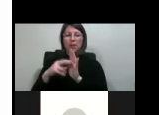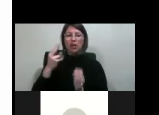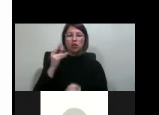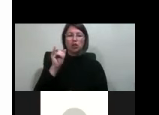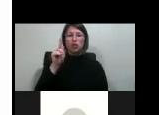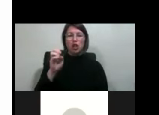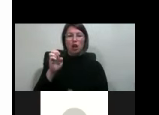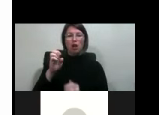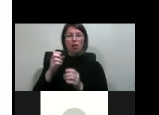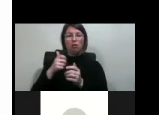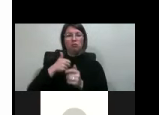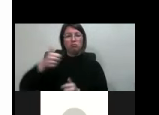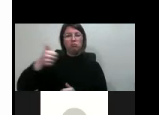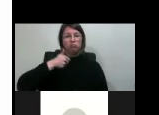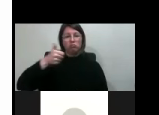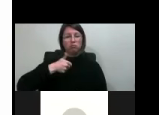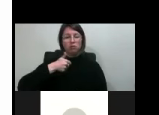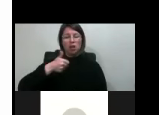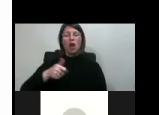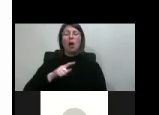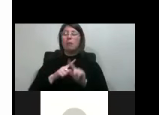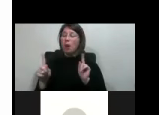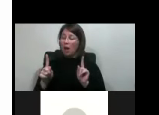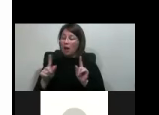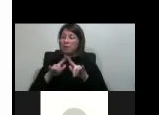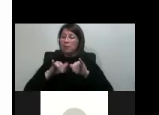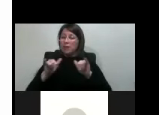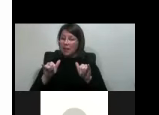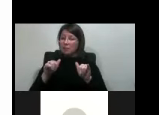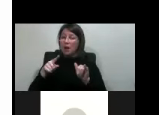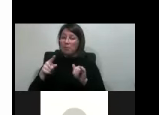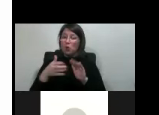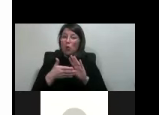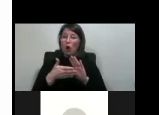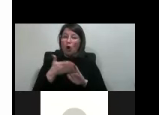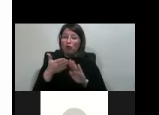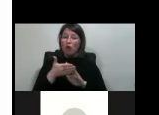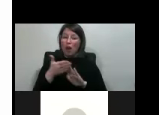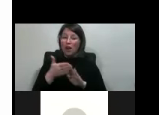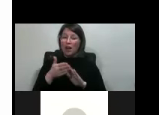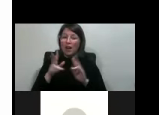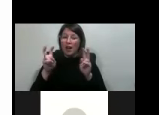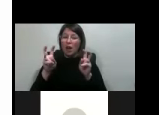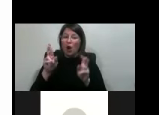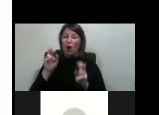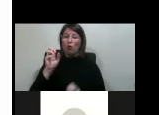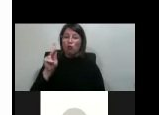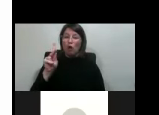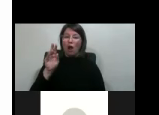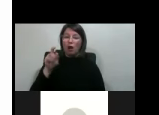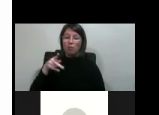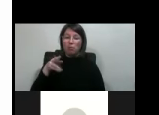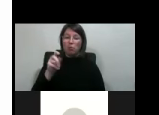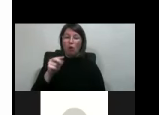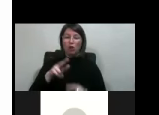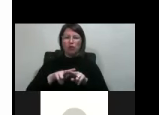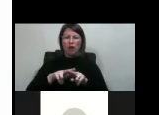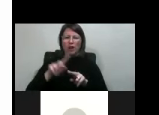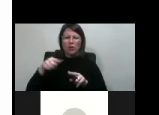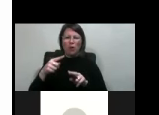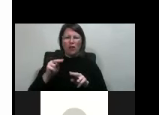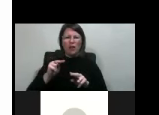branch. But yet at the same time, you are running quote unquote Rockport trains that are only going from North